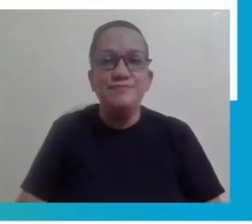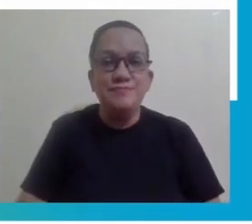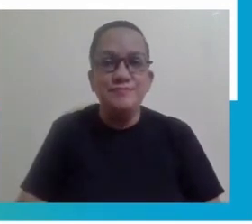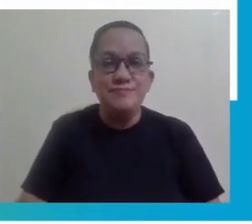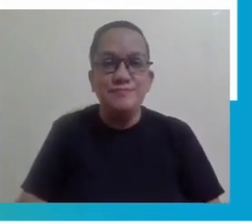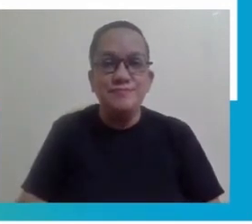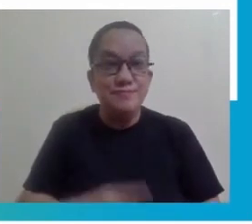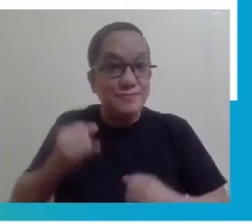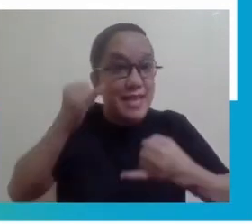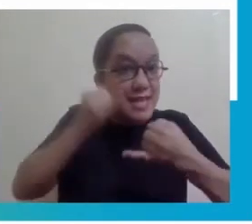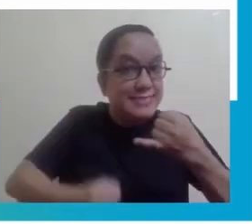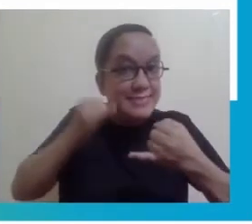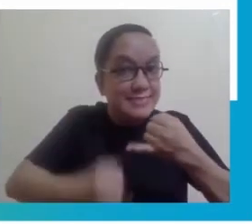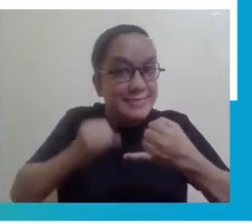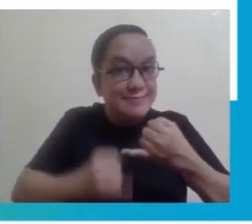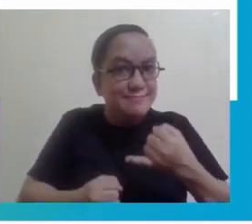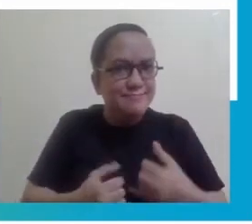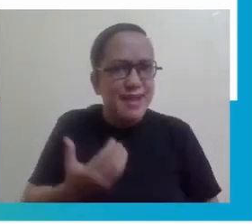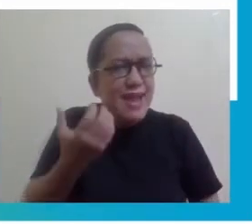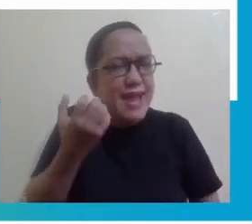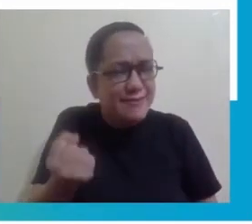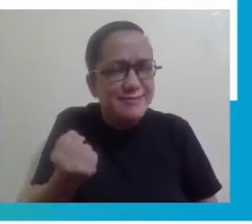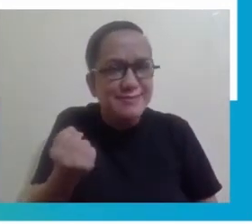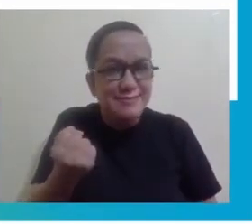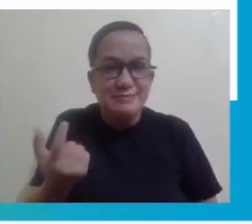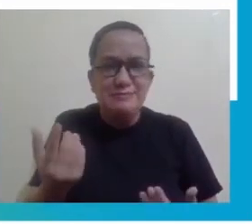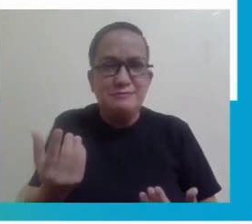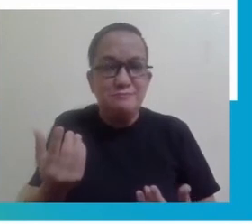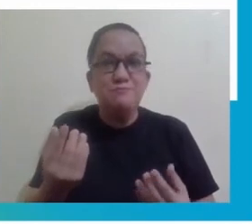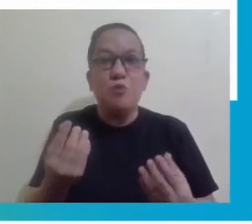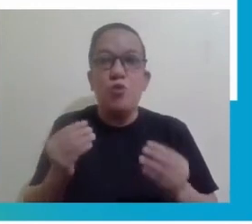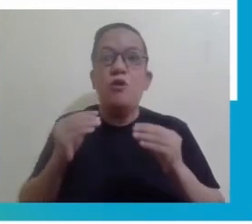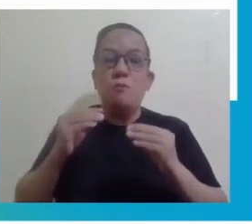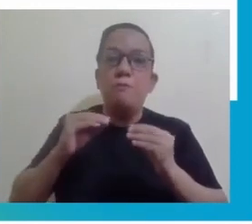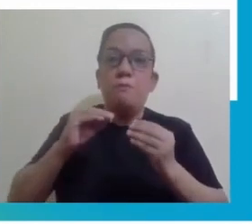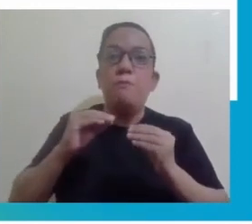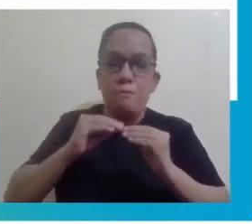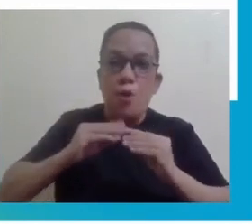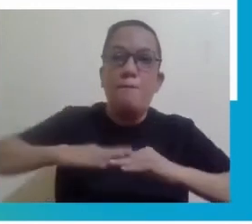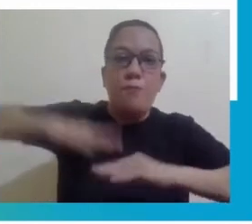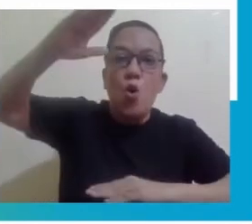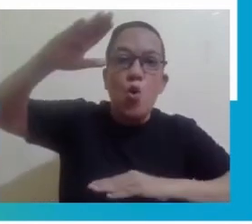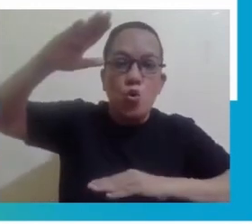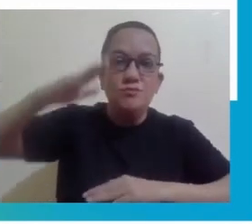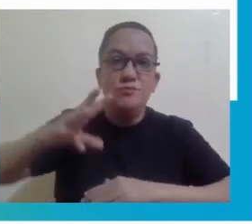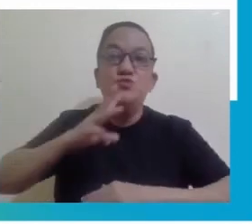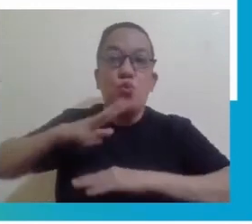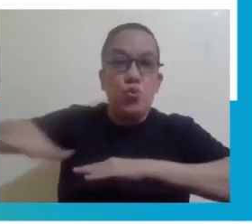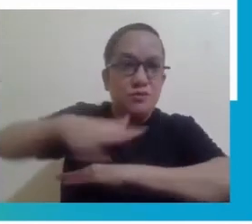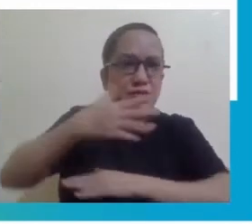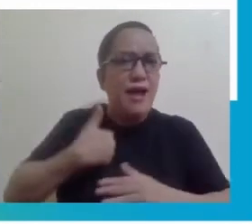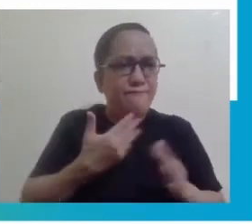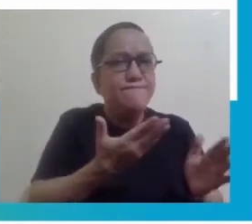we are also stepping up our work on ocean health, blue economy, and marine literature, as I already mentioned. I hope I answered your